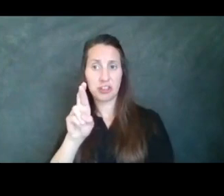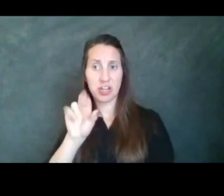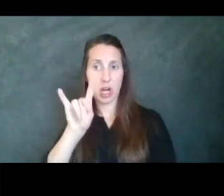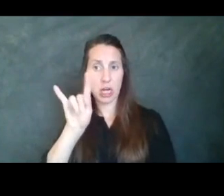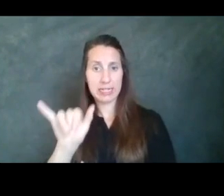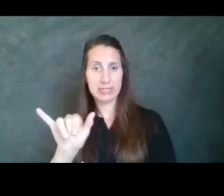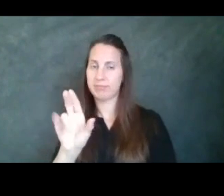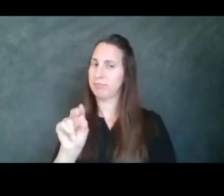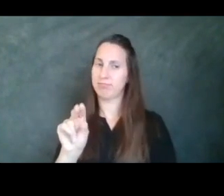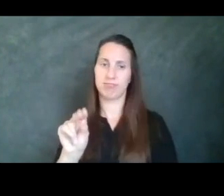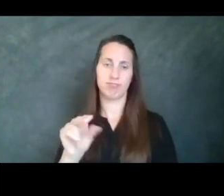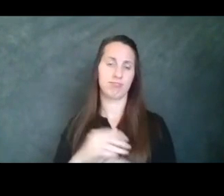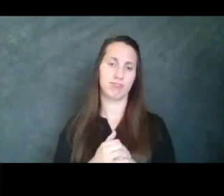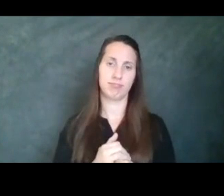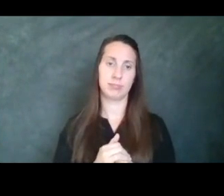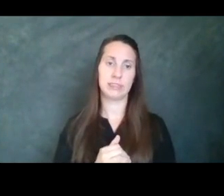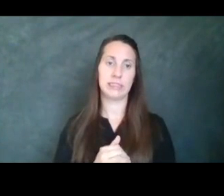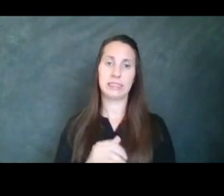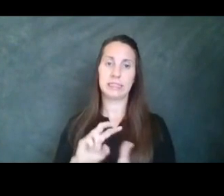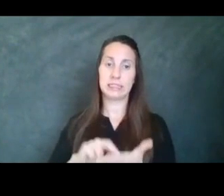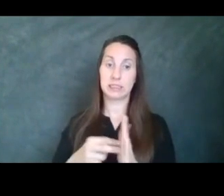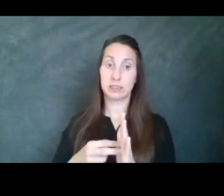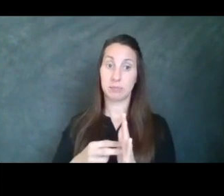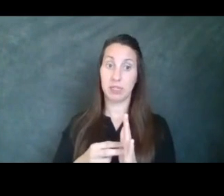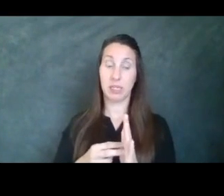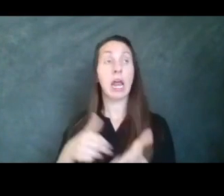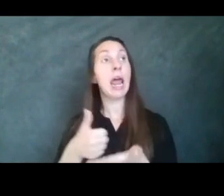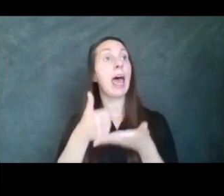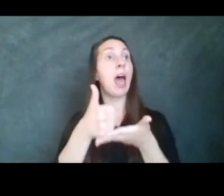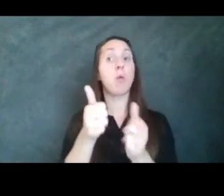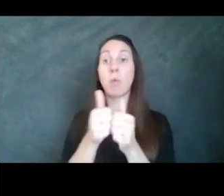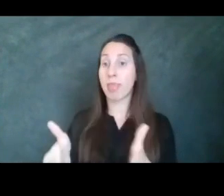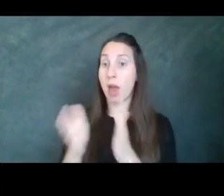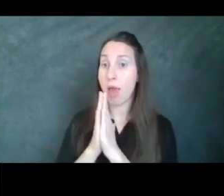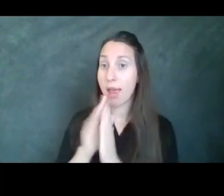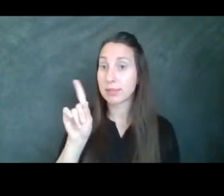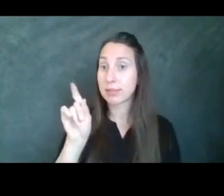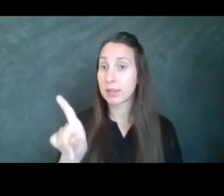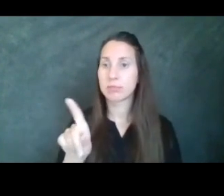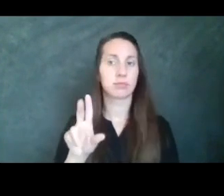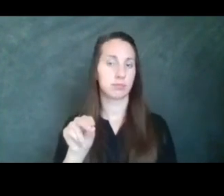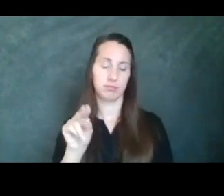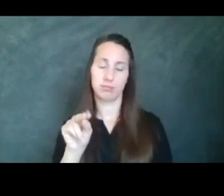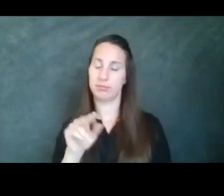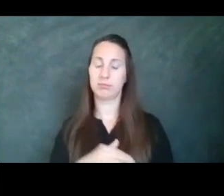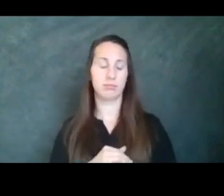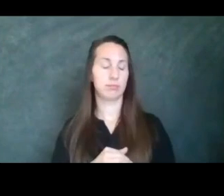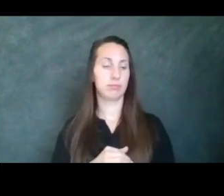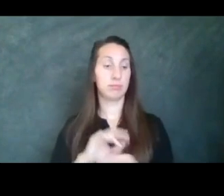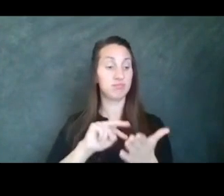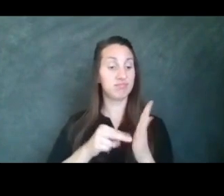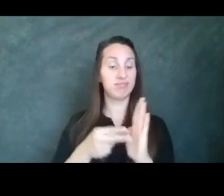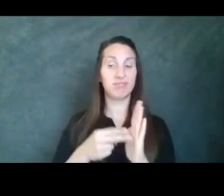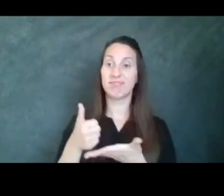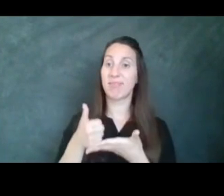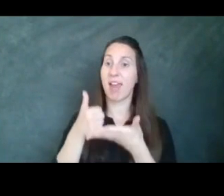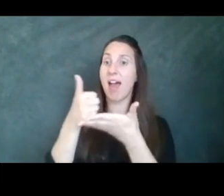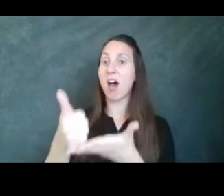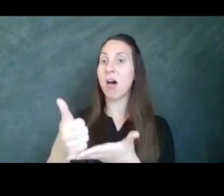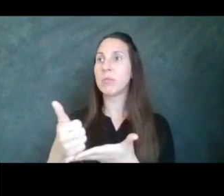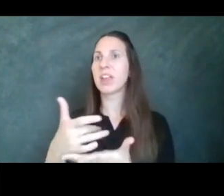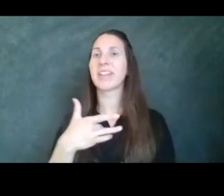helping without asking if help is needed. It does not entail helping with a sense